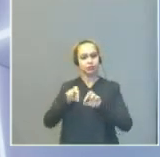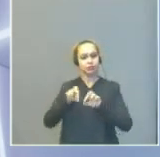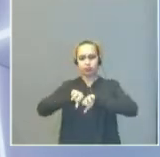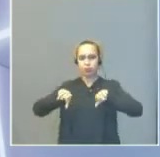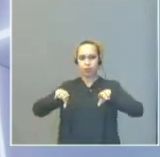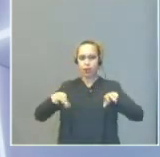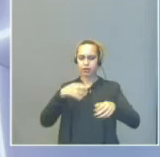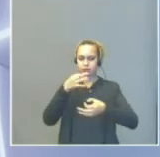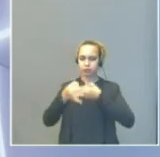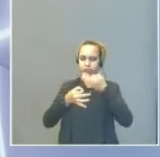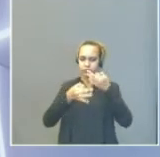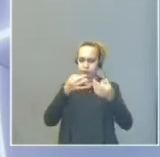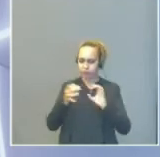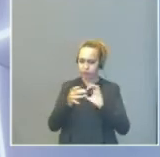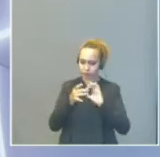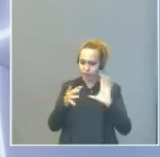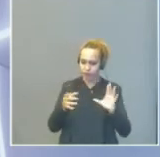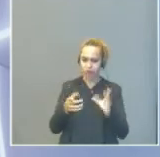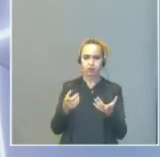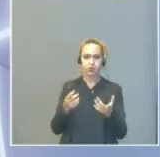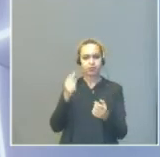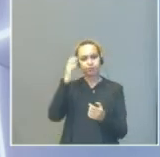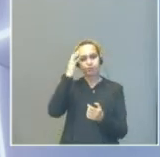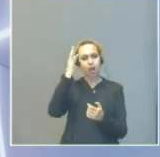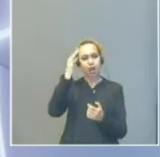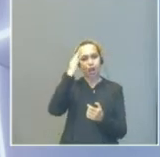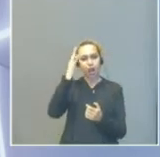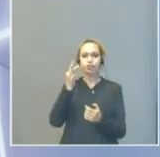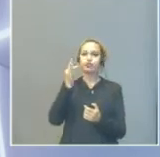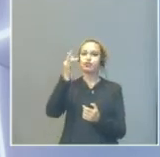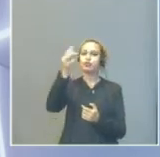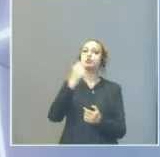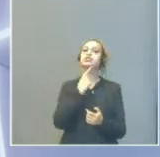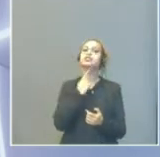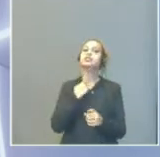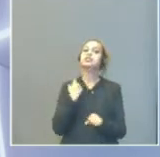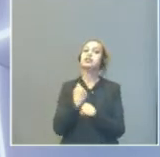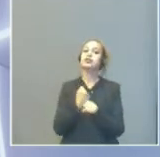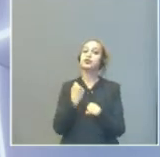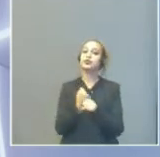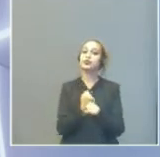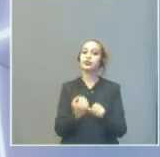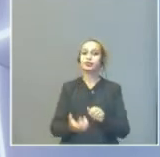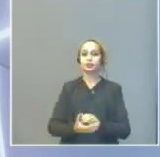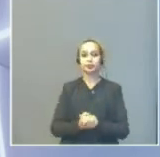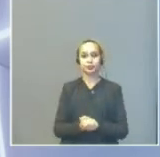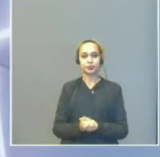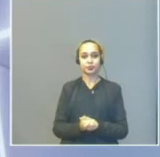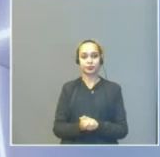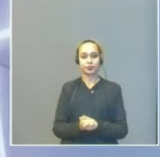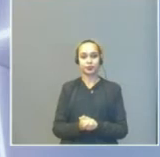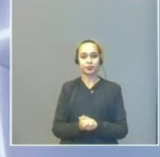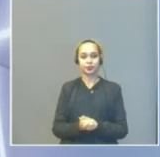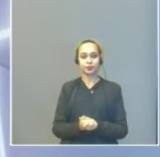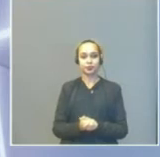build desirable futures? Well, the way I'll respond to that is